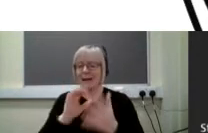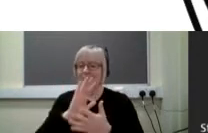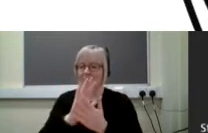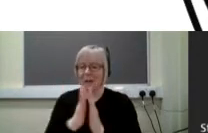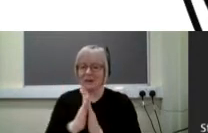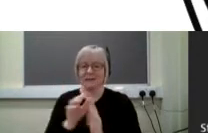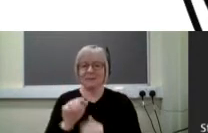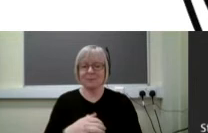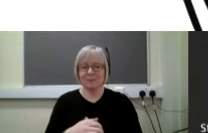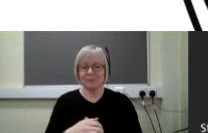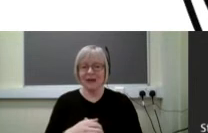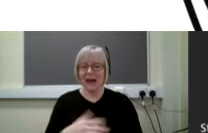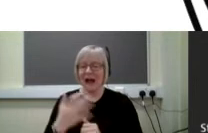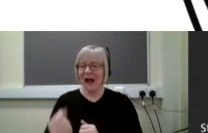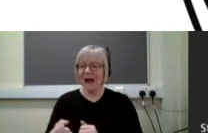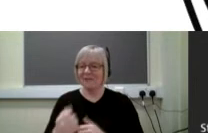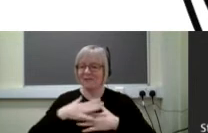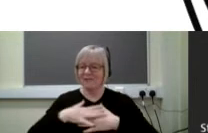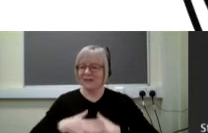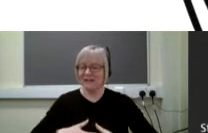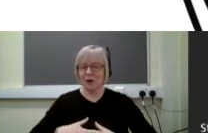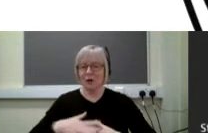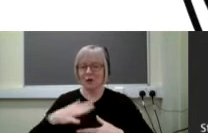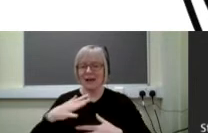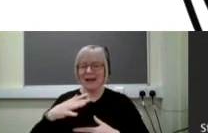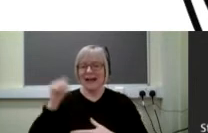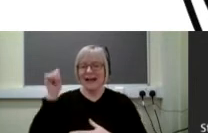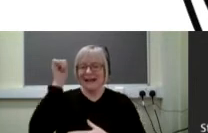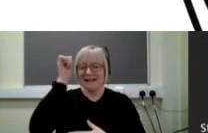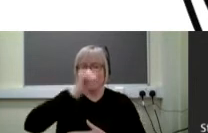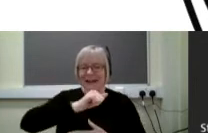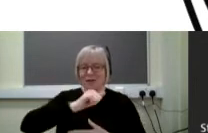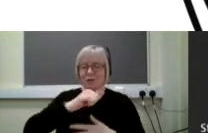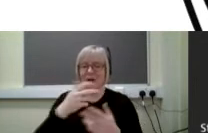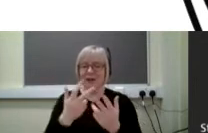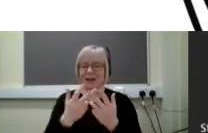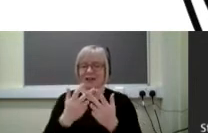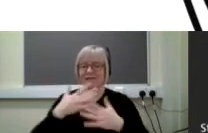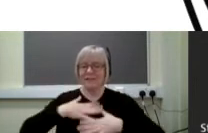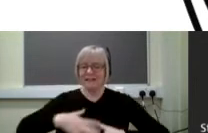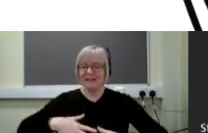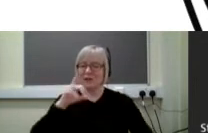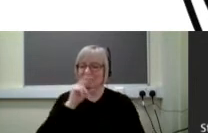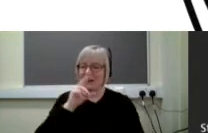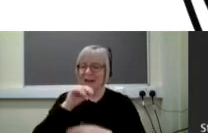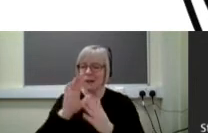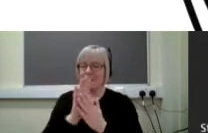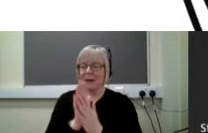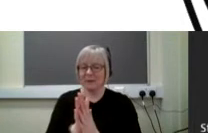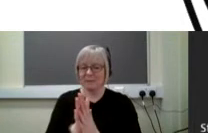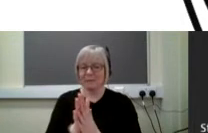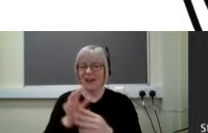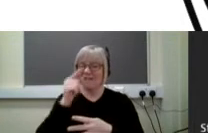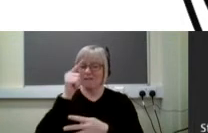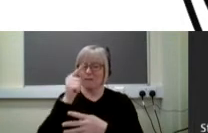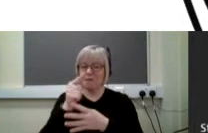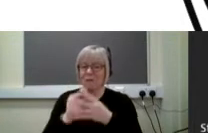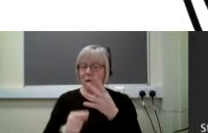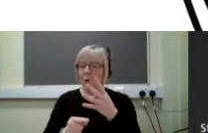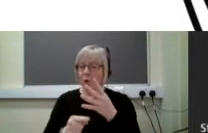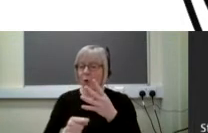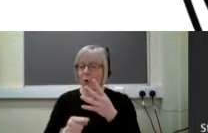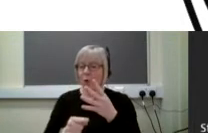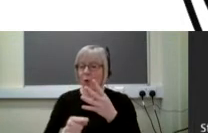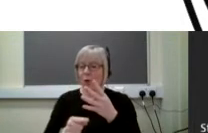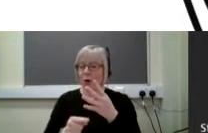had a physical and intellectual impairment, and 1 had a physical and speaking. And 4 of those adolescents